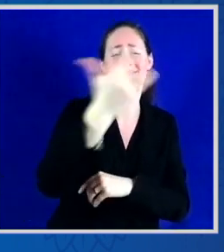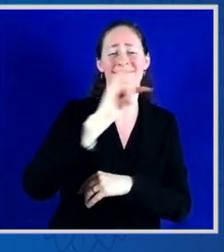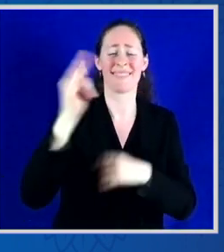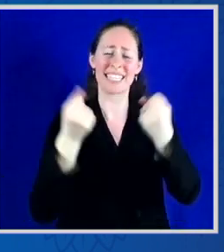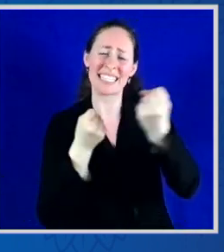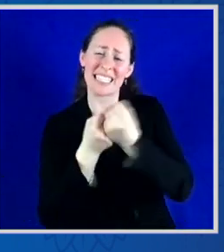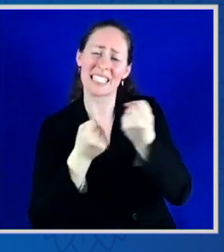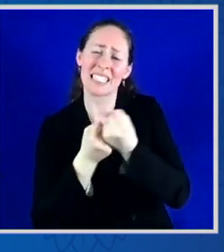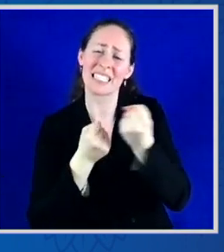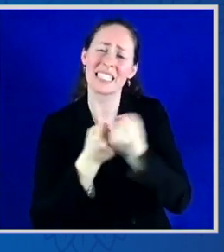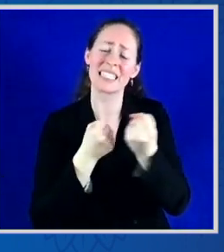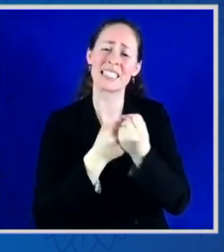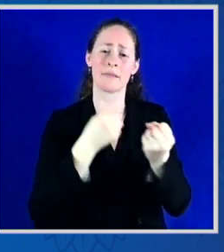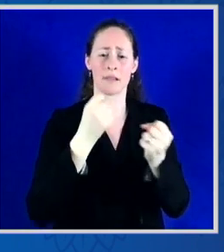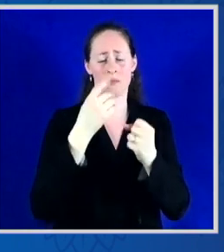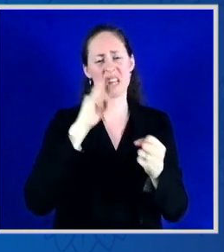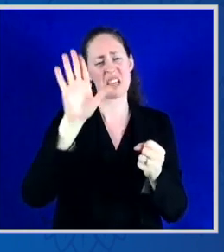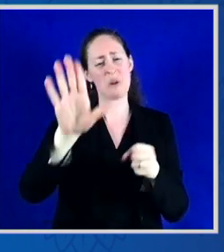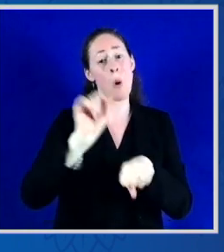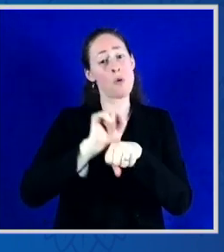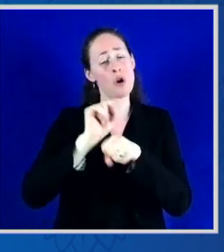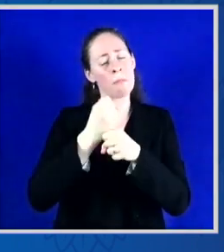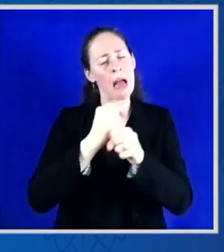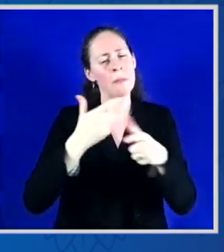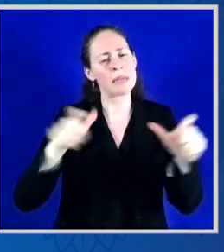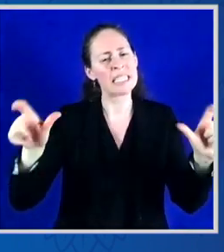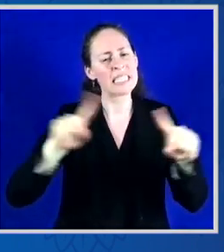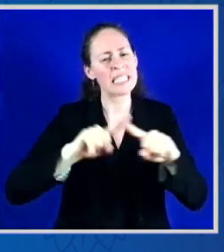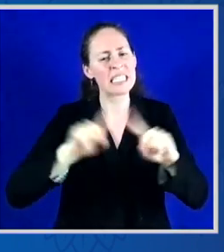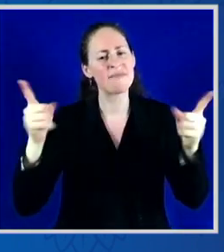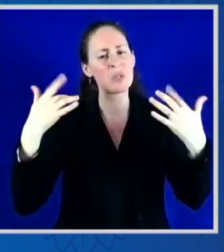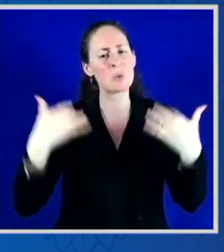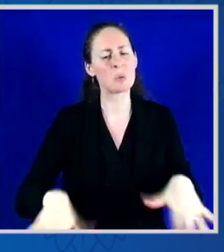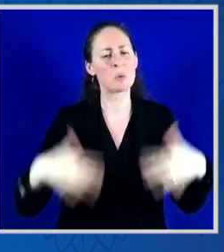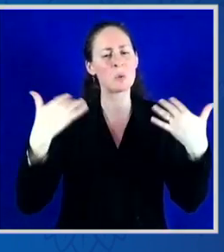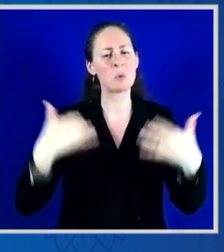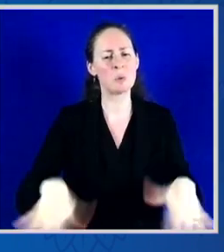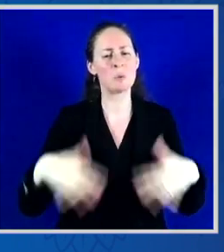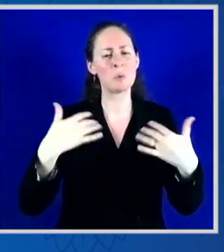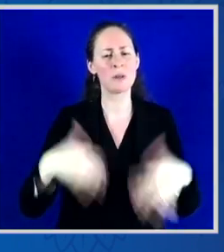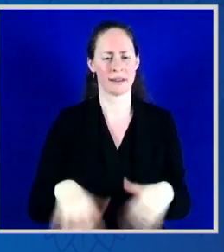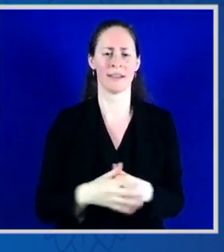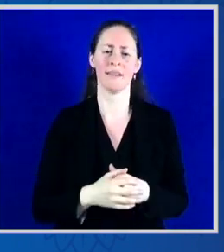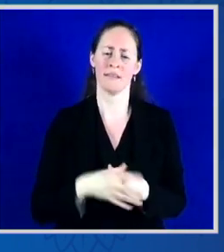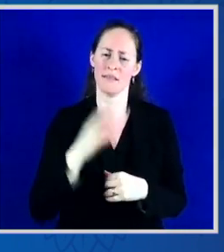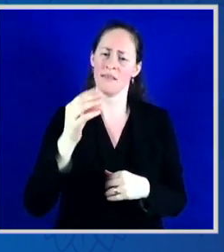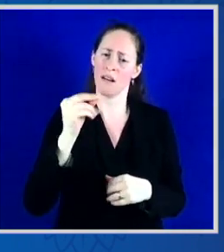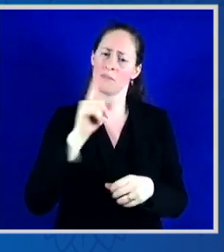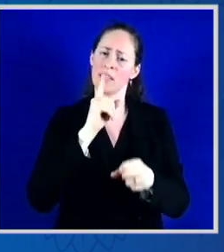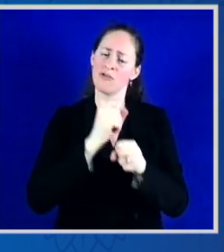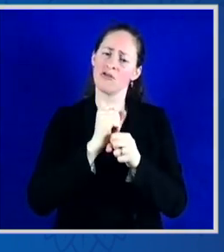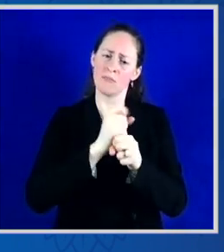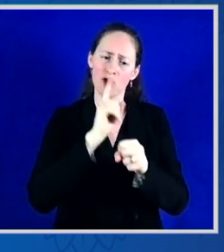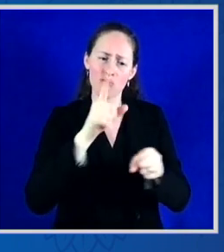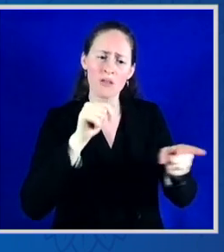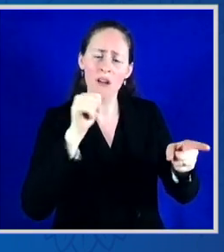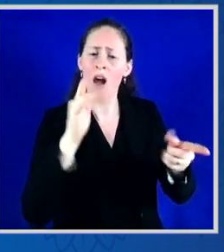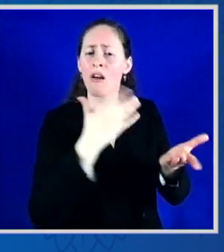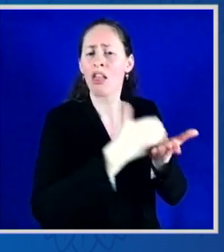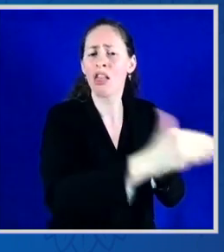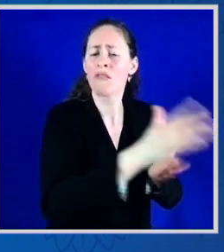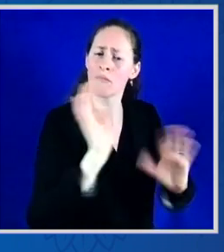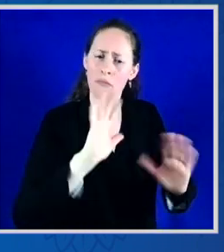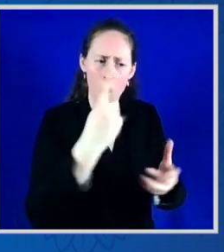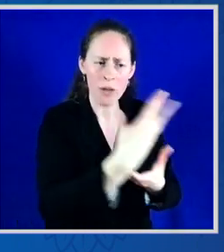big difference in this administration and making sure that we leave no one behind. And so